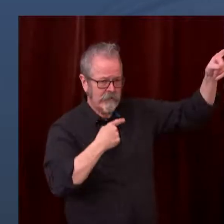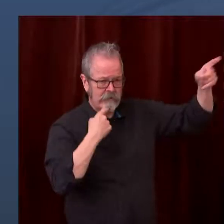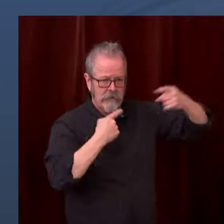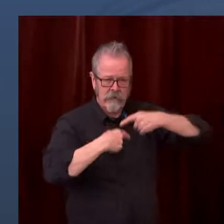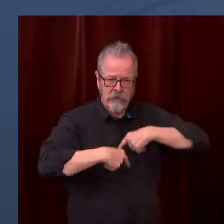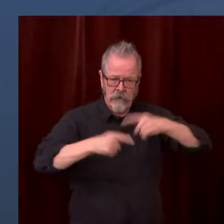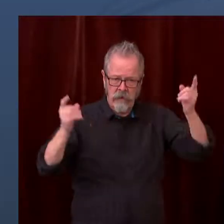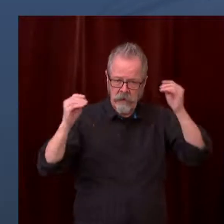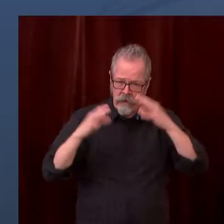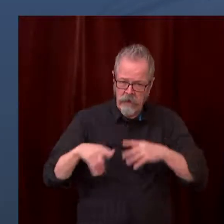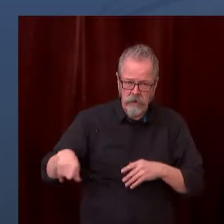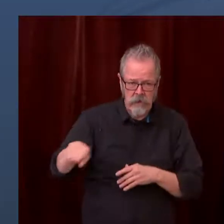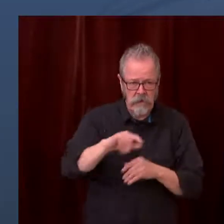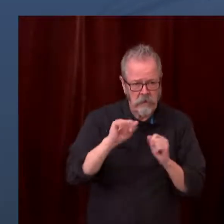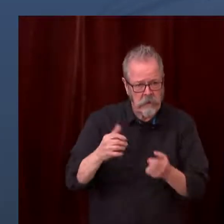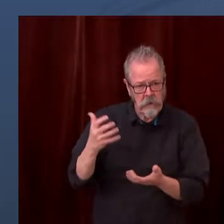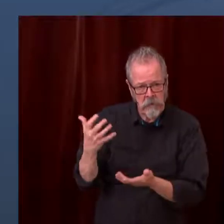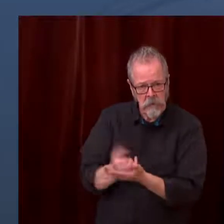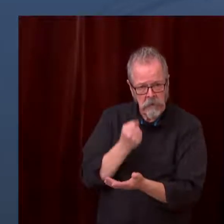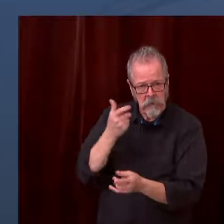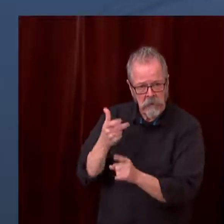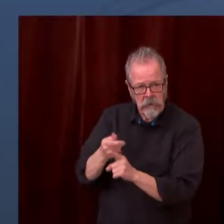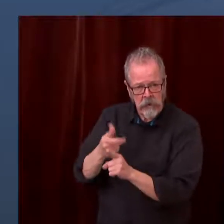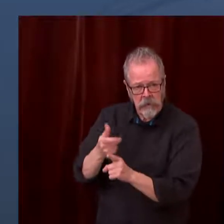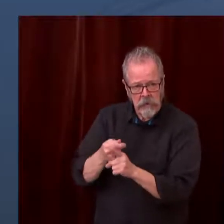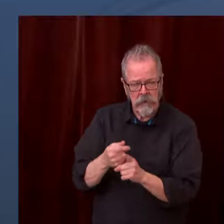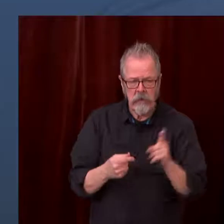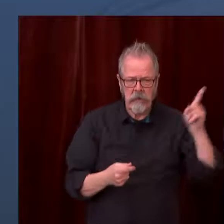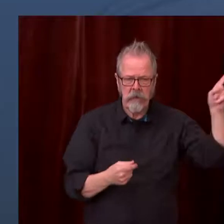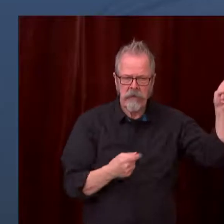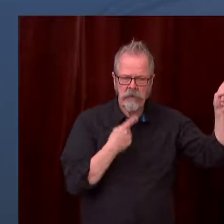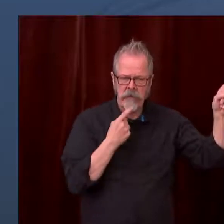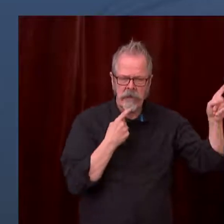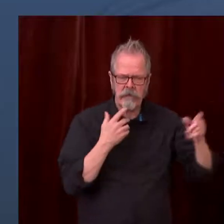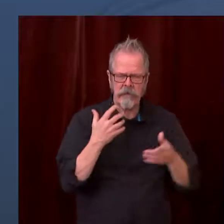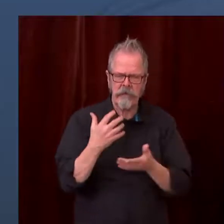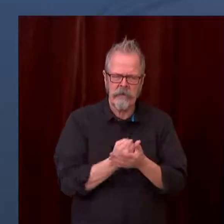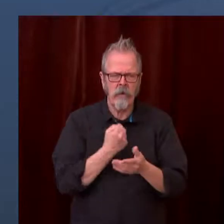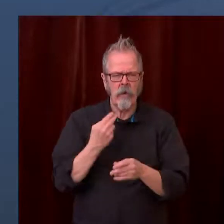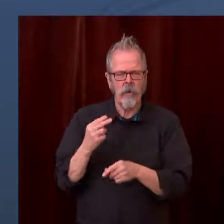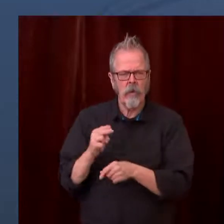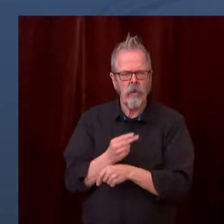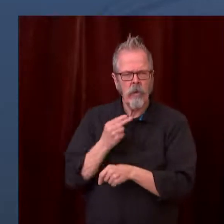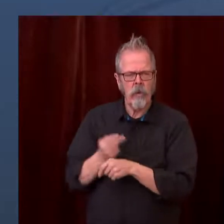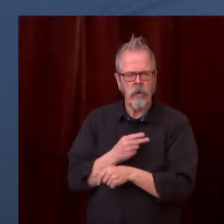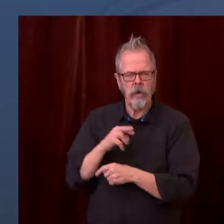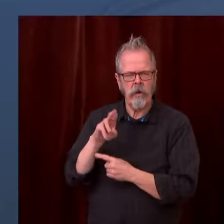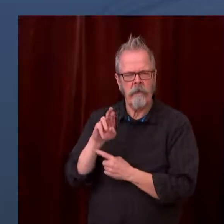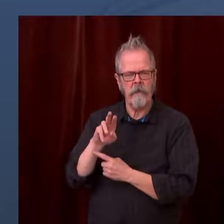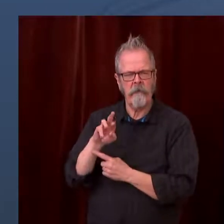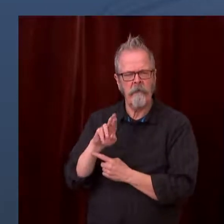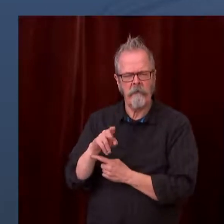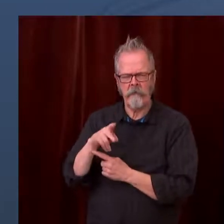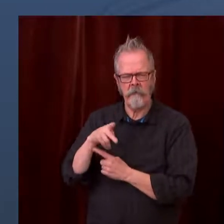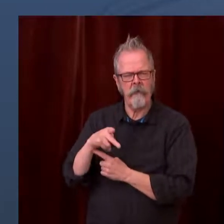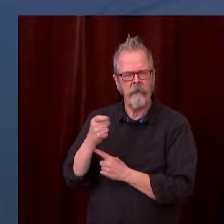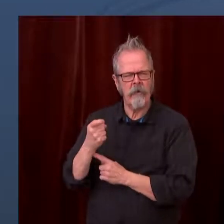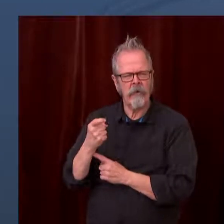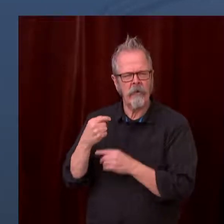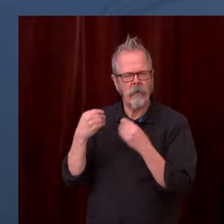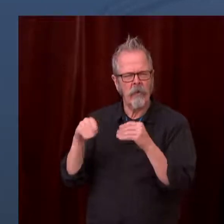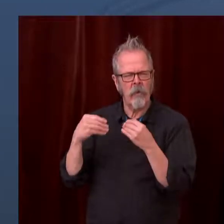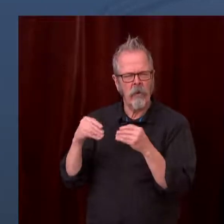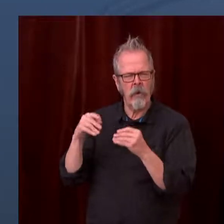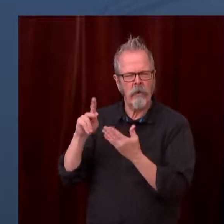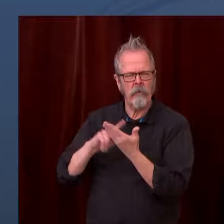Because it does seem like we've just seen some tech-savvy teachers go online and get appointments immediately, which may be cutting in front of